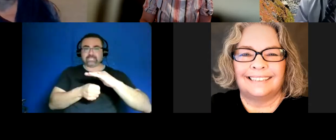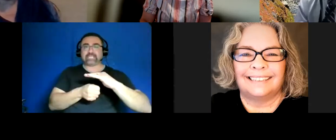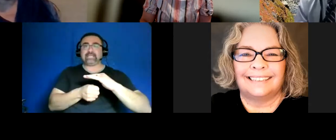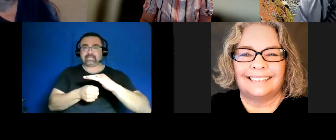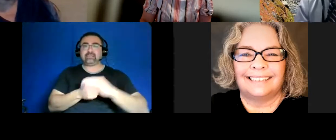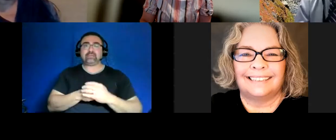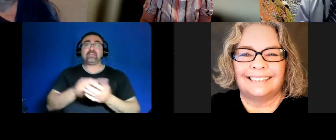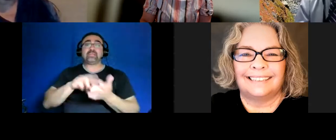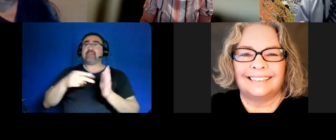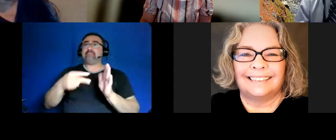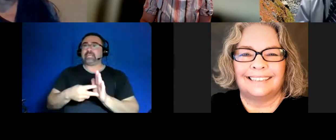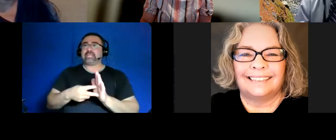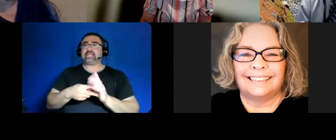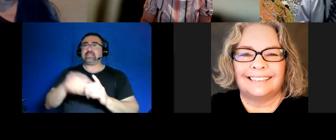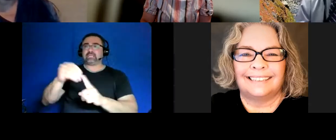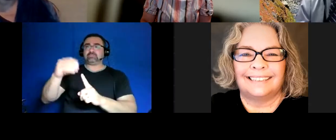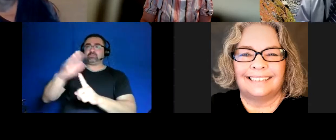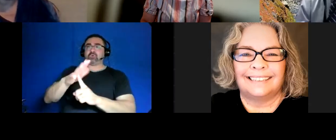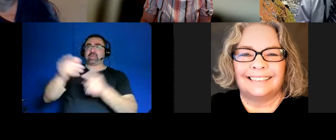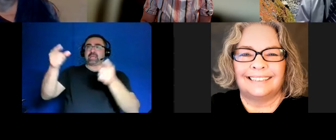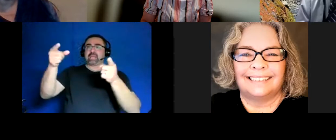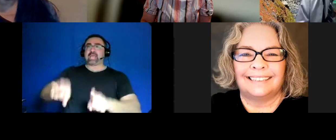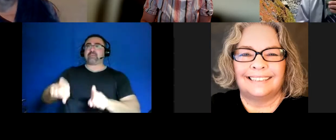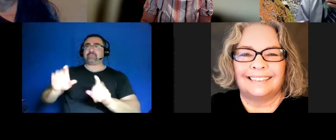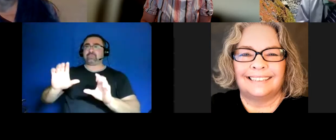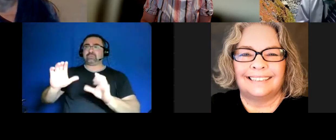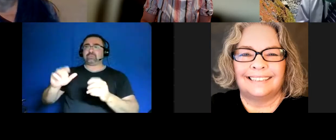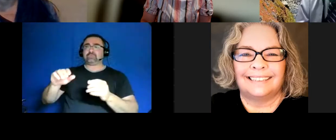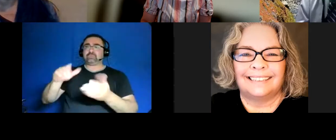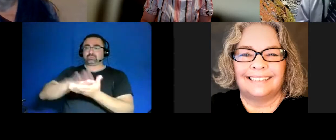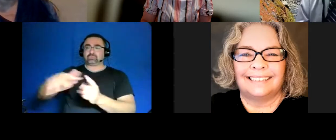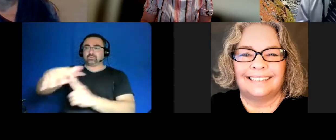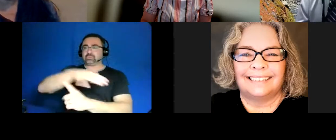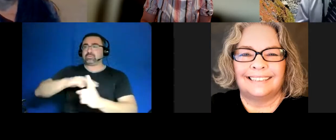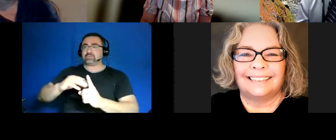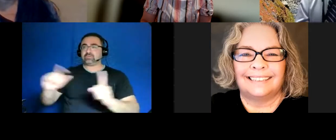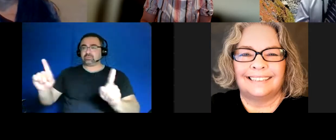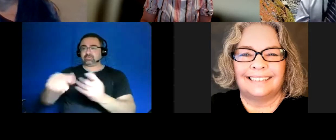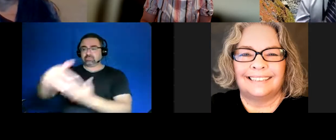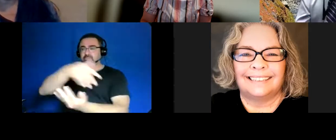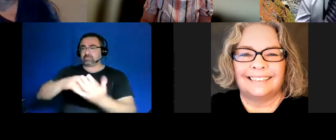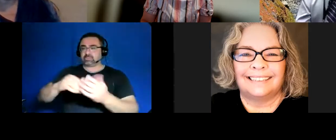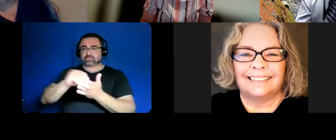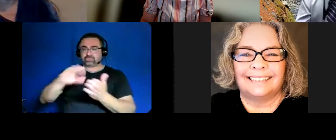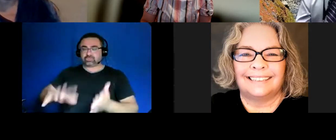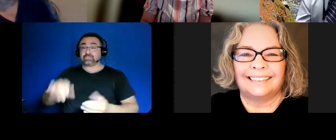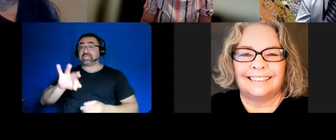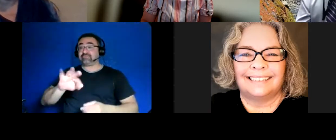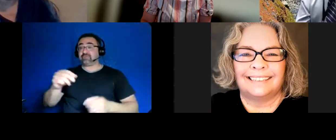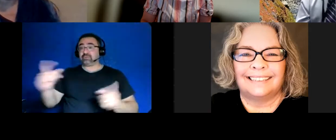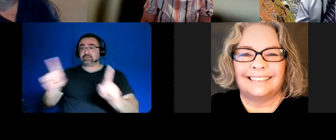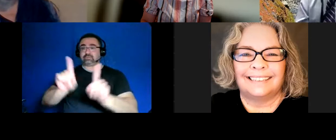which refers to exposures that occur in the school environment between students. And if two students are